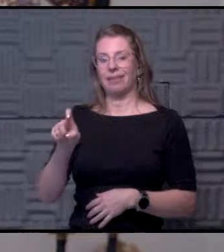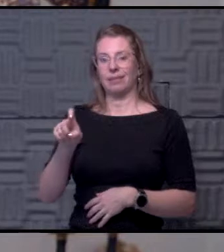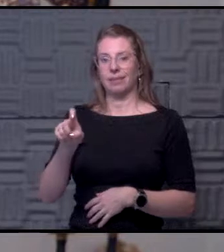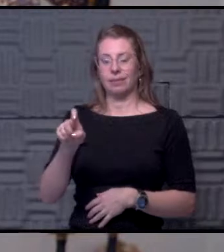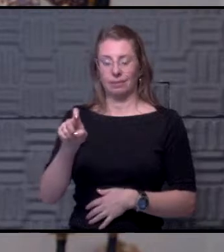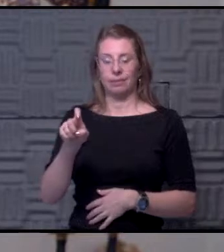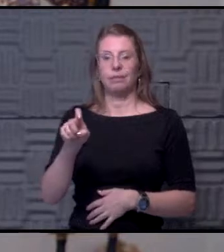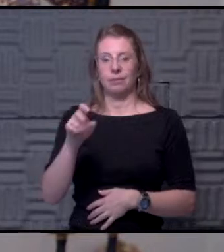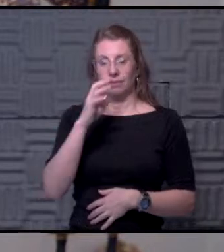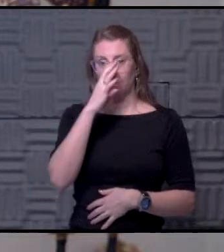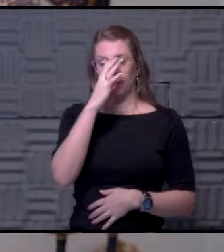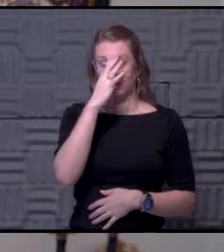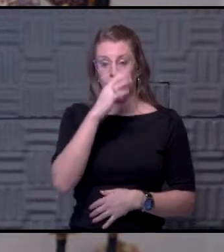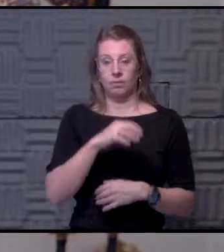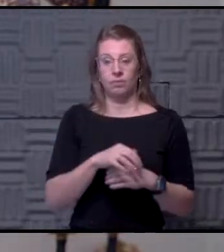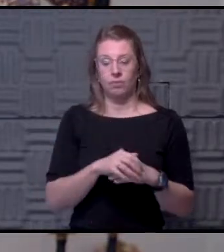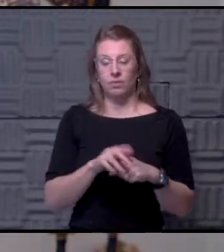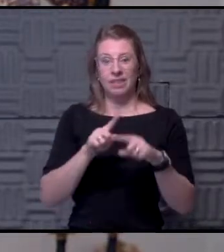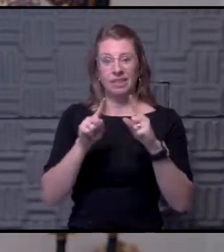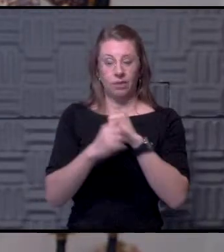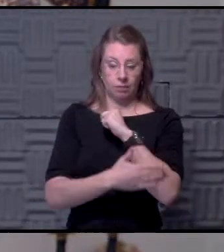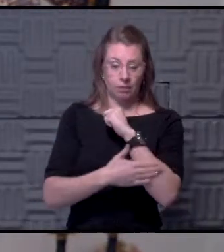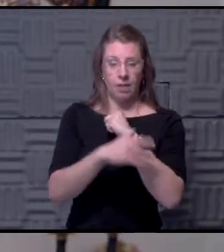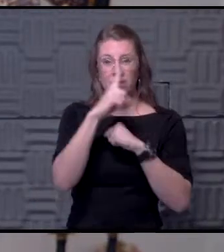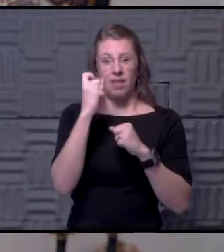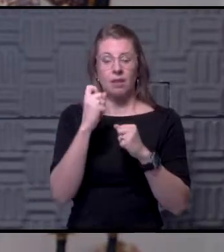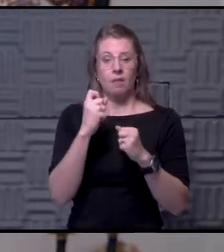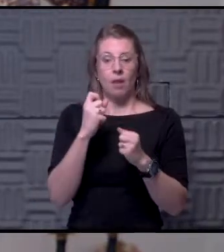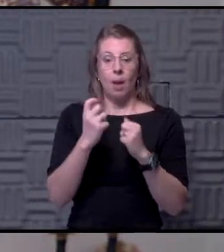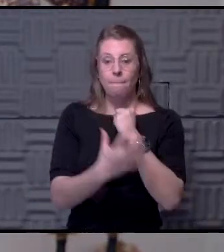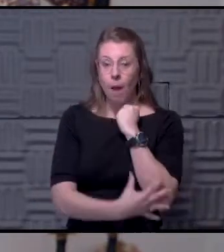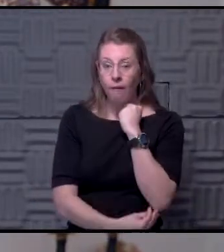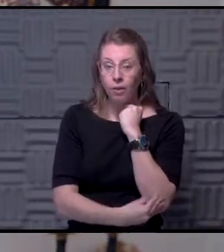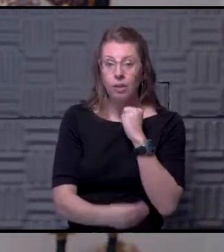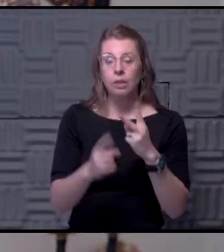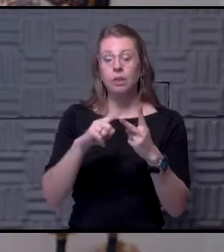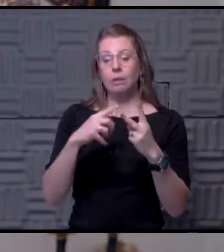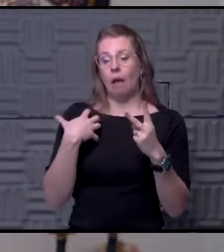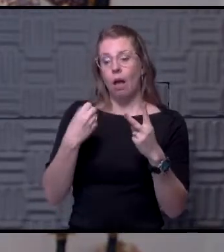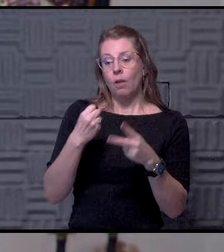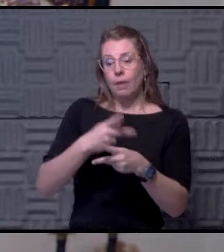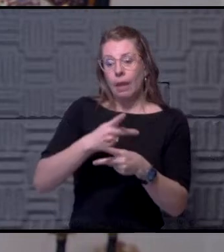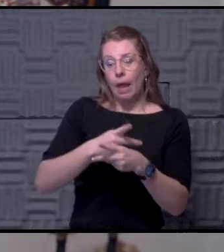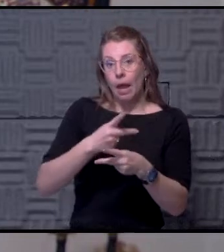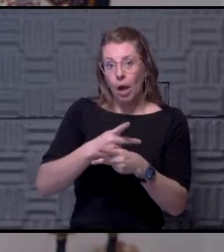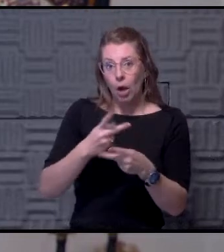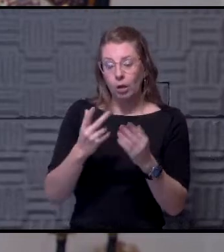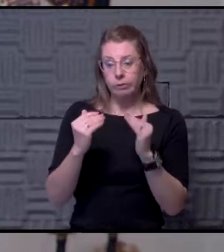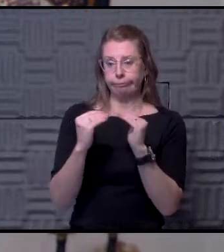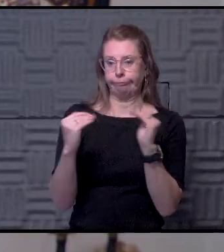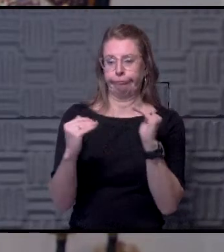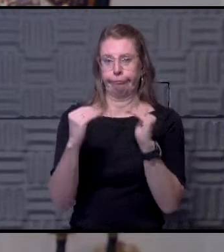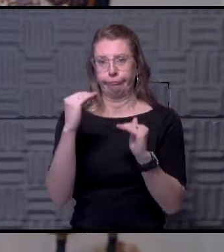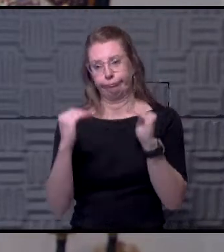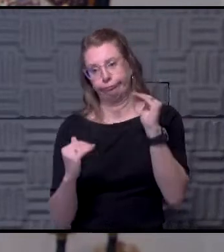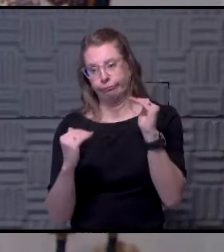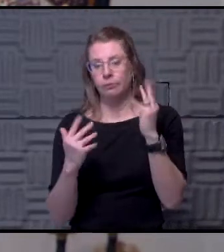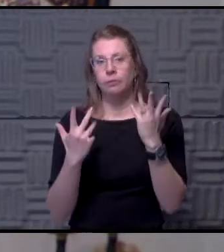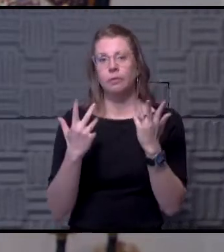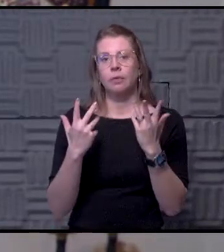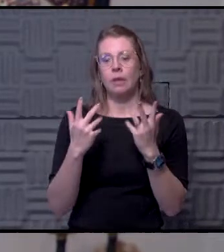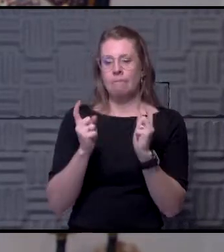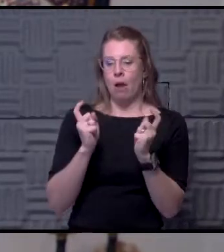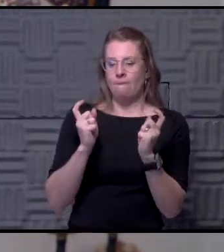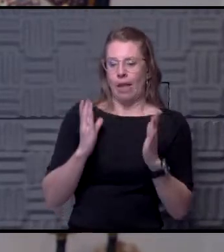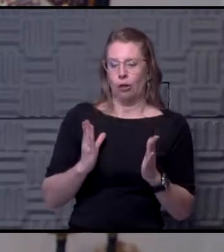state that, because of poverty or healthcare outcome inequities, et cetera, have a small